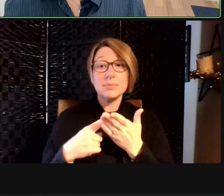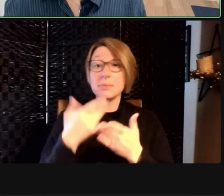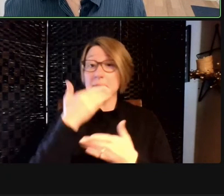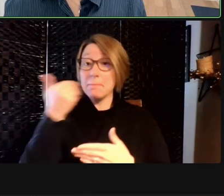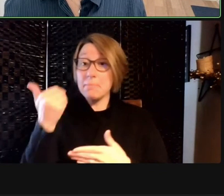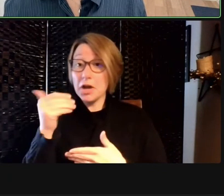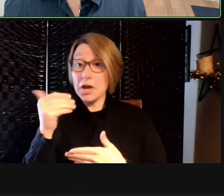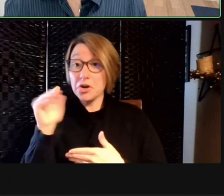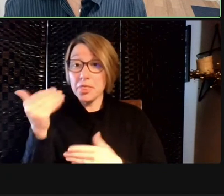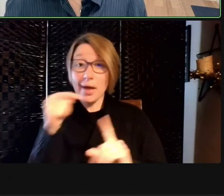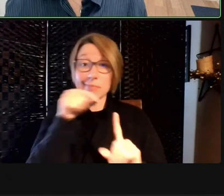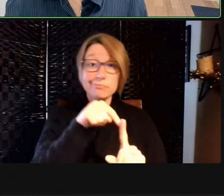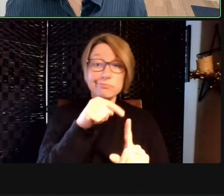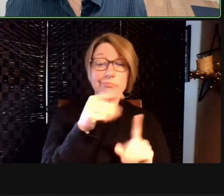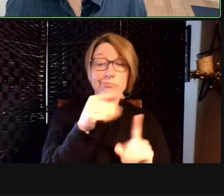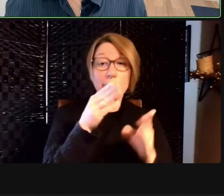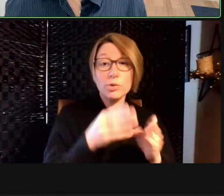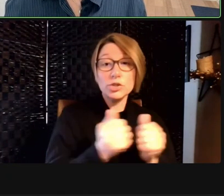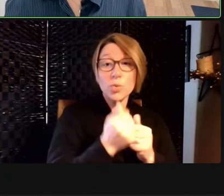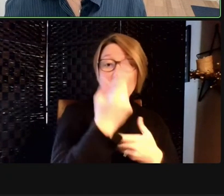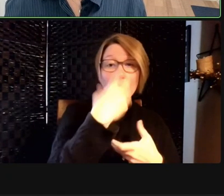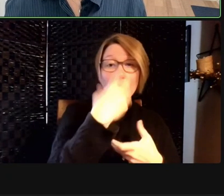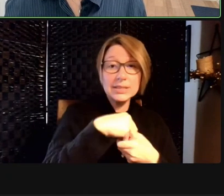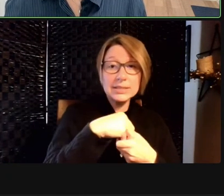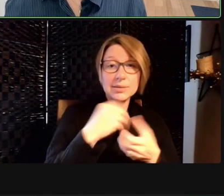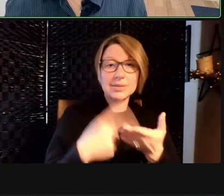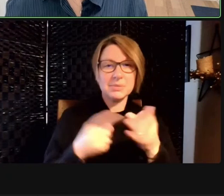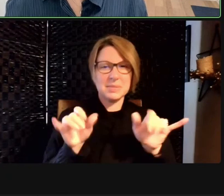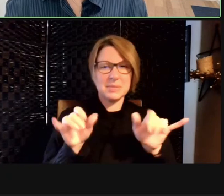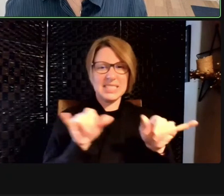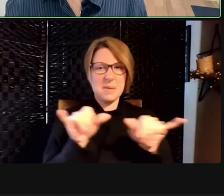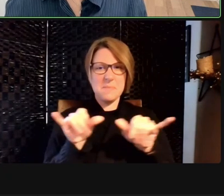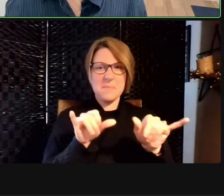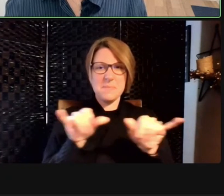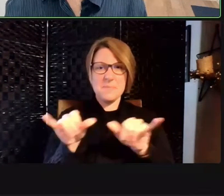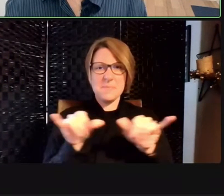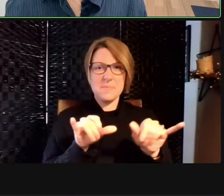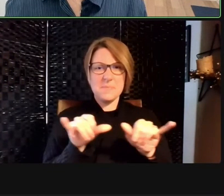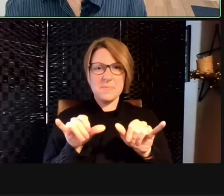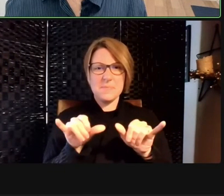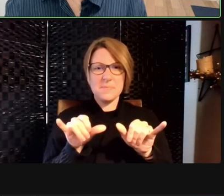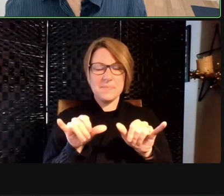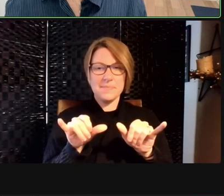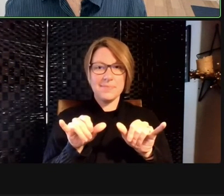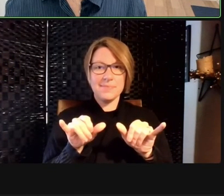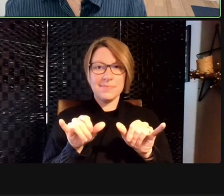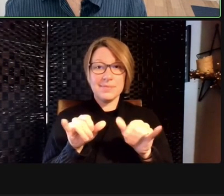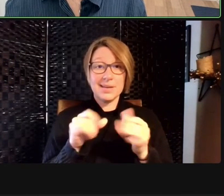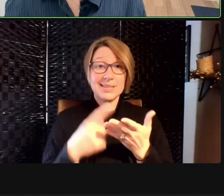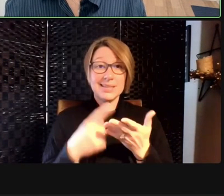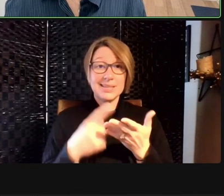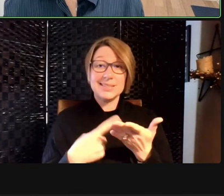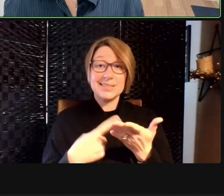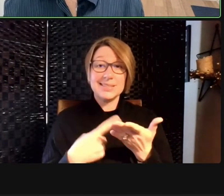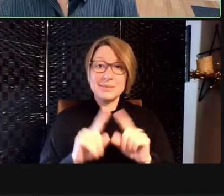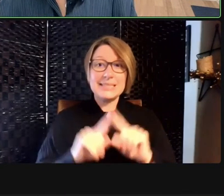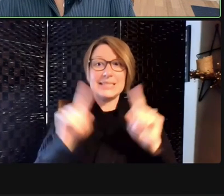individual with autism. Sometimes they're about the same, and then other times it's different from individuals, others with who are